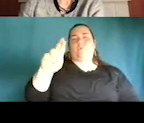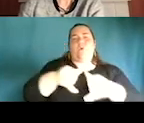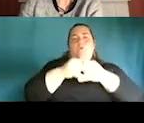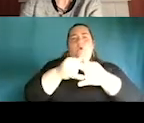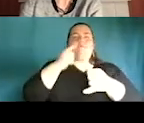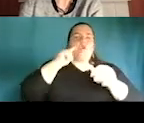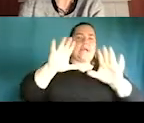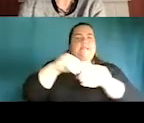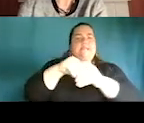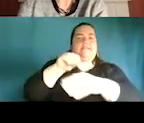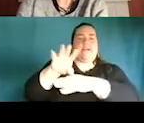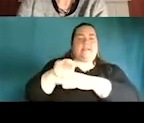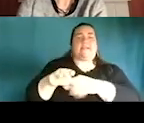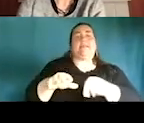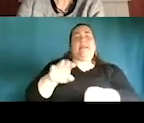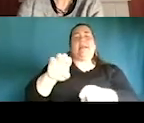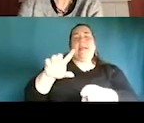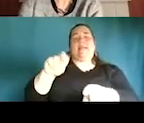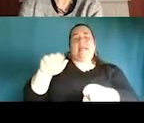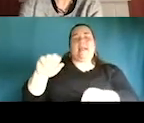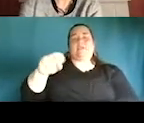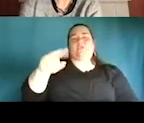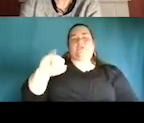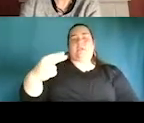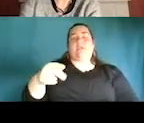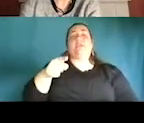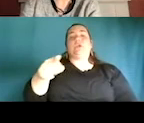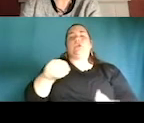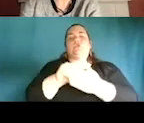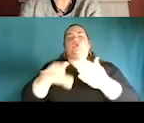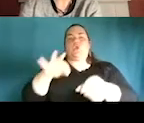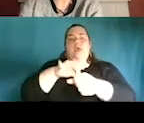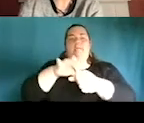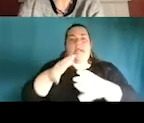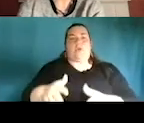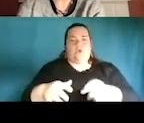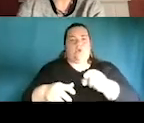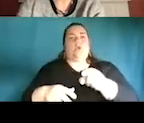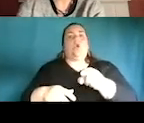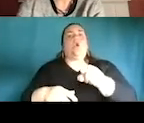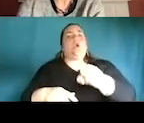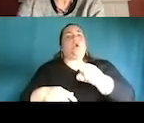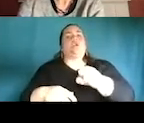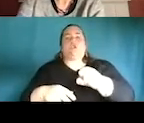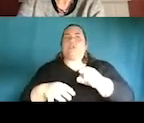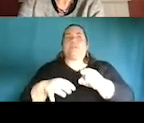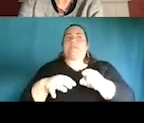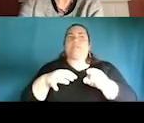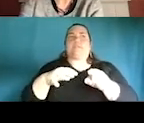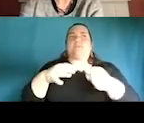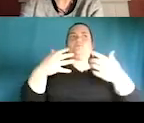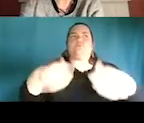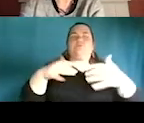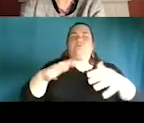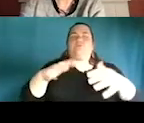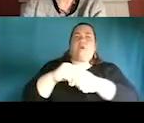Elena Shee's student nominators point to her impact on students through her community engaged research. And as one nominator